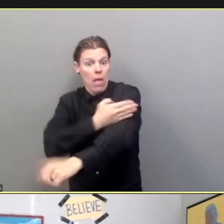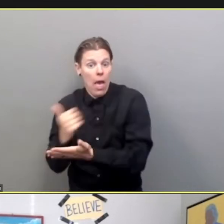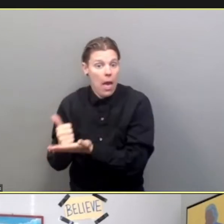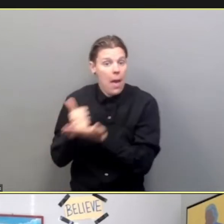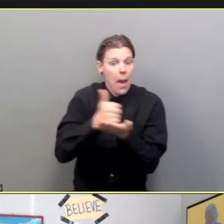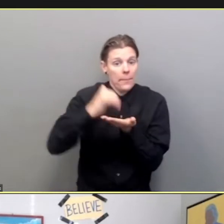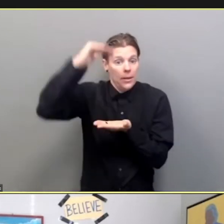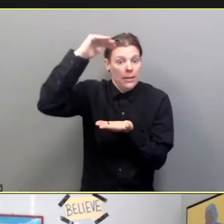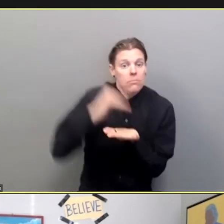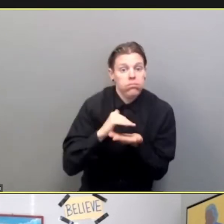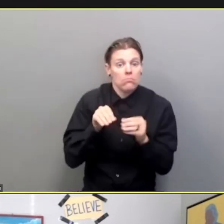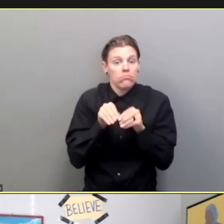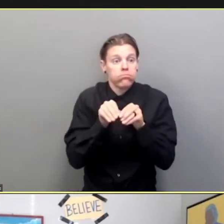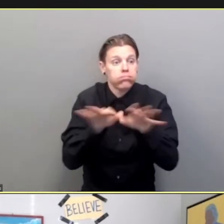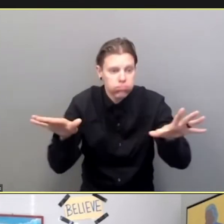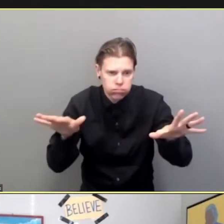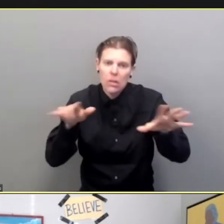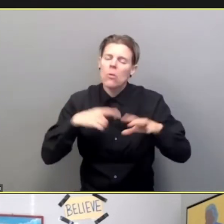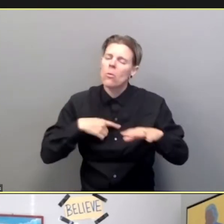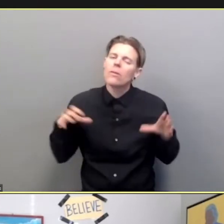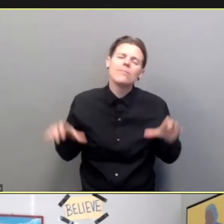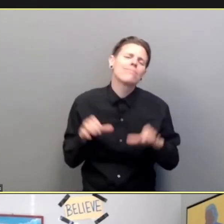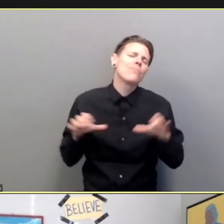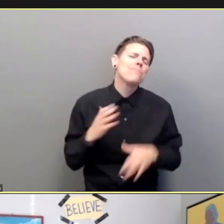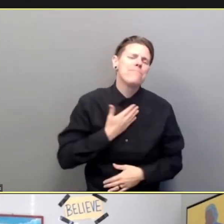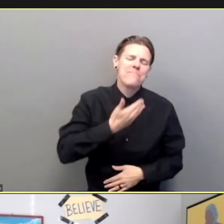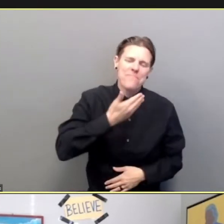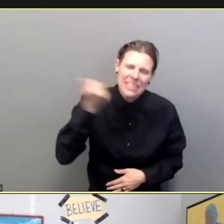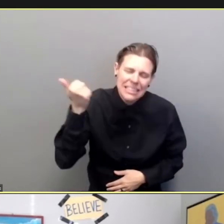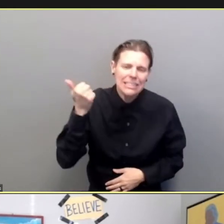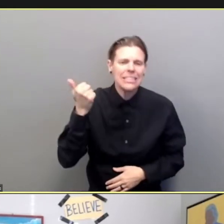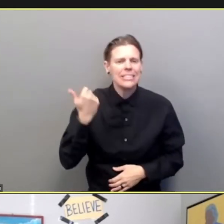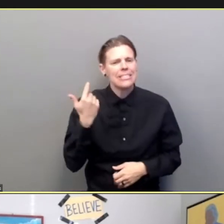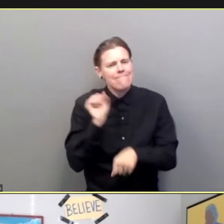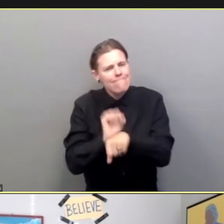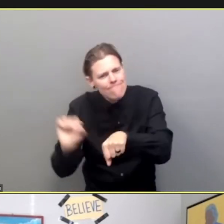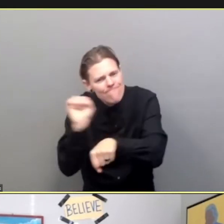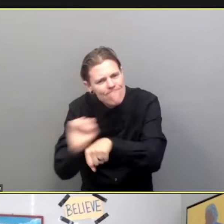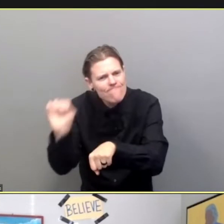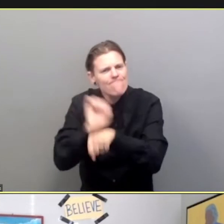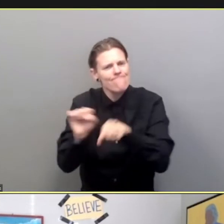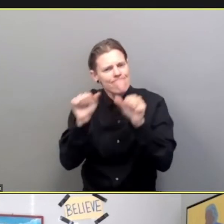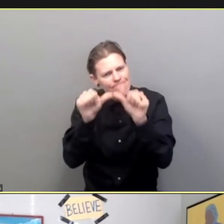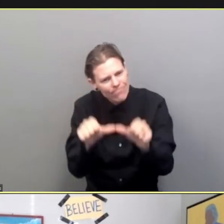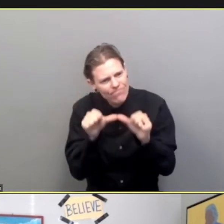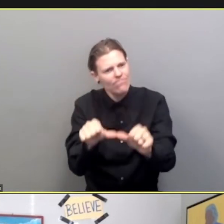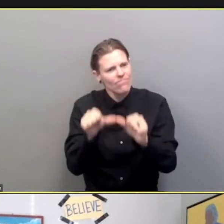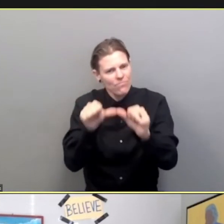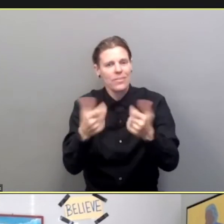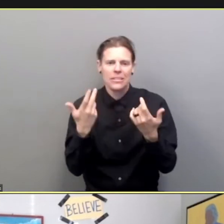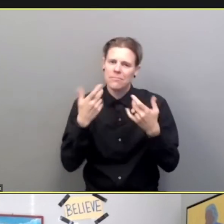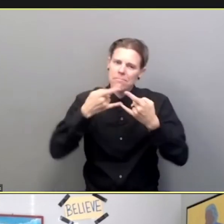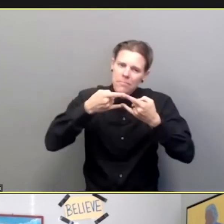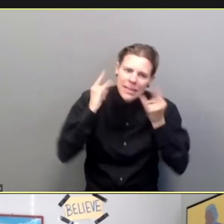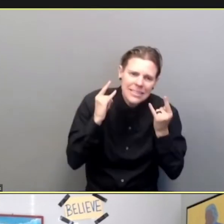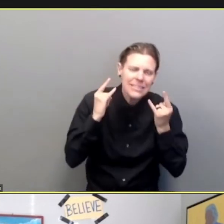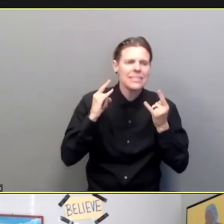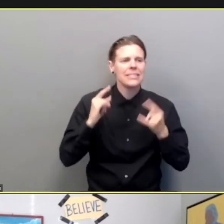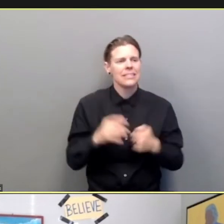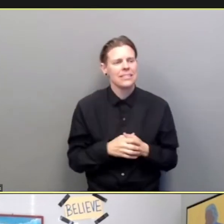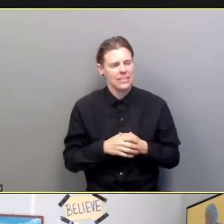and do a little bit more to step up at the individual community level. And at the state